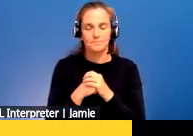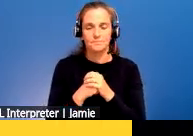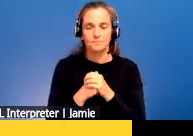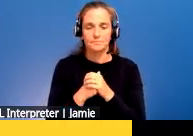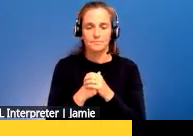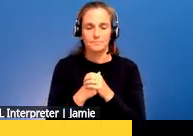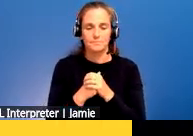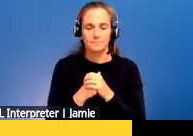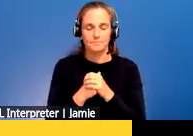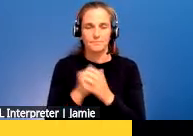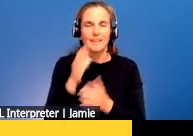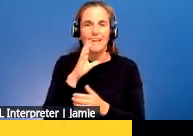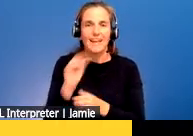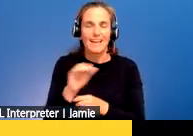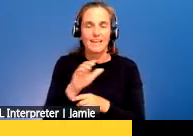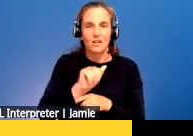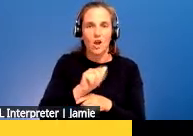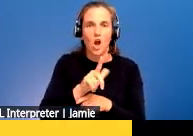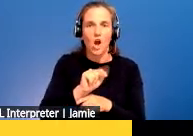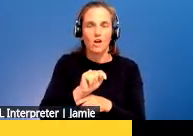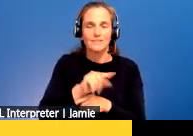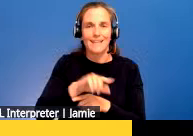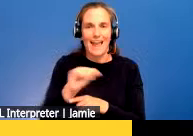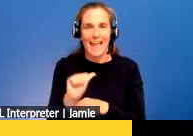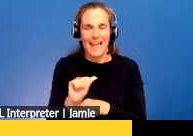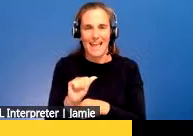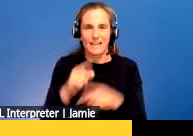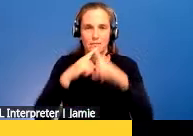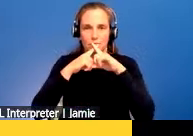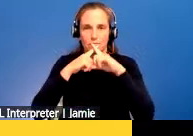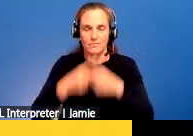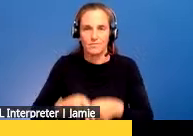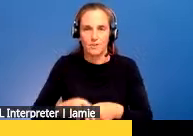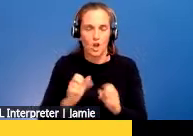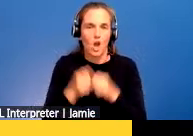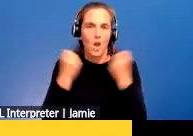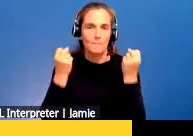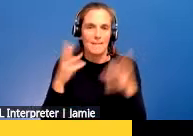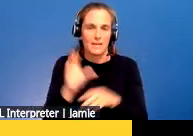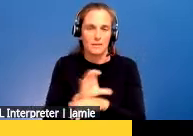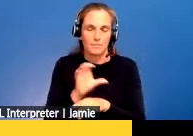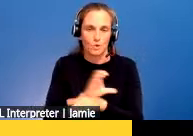And Alt A is the keyboard command to unmute on many computers.